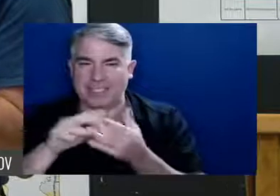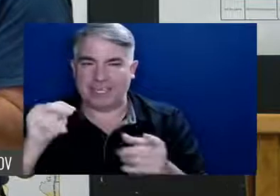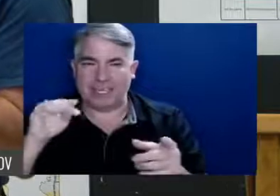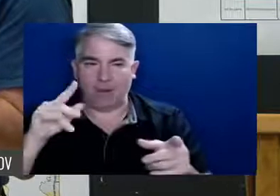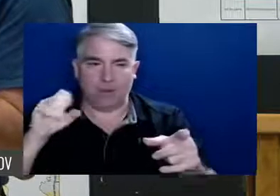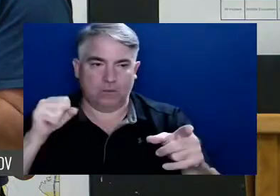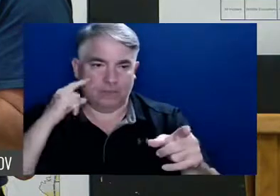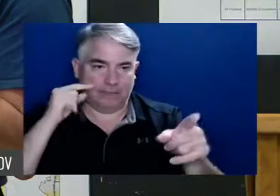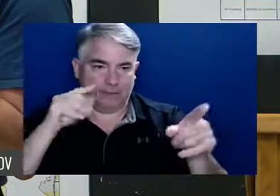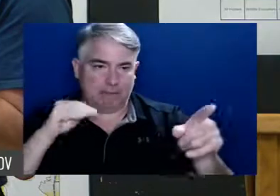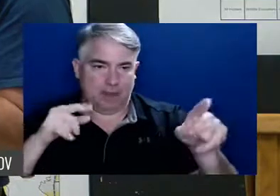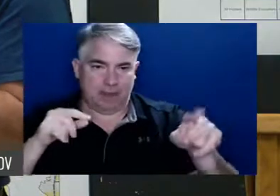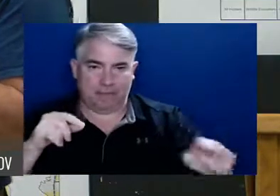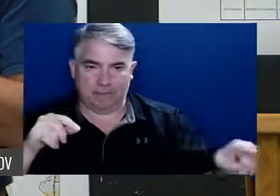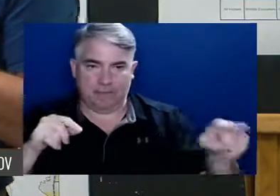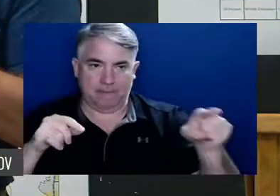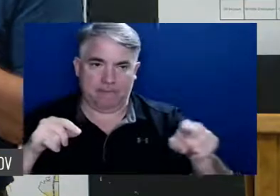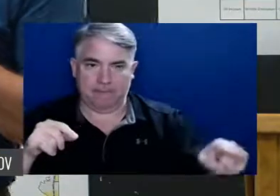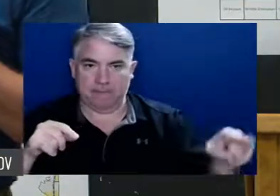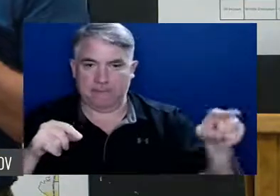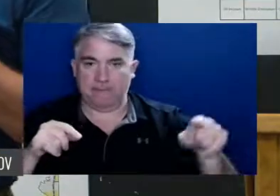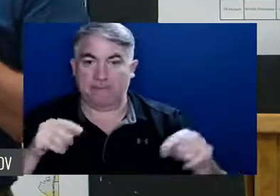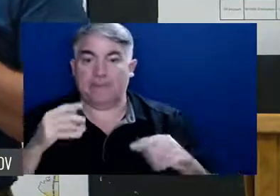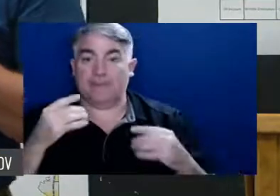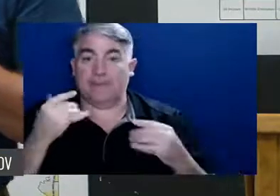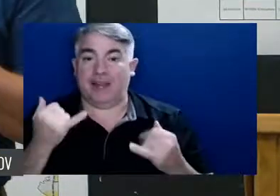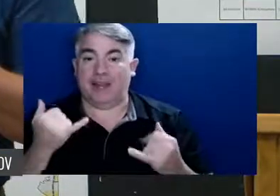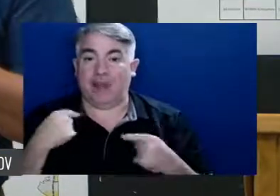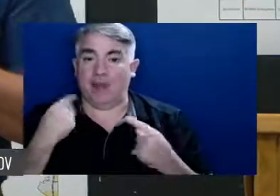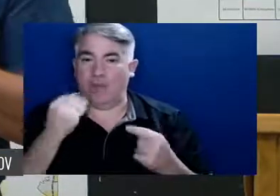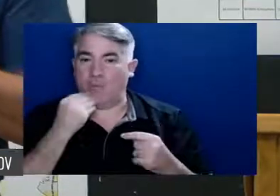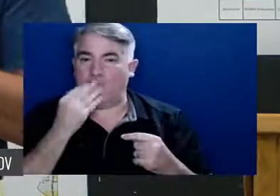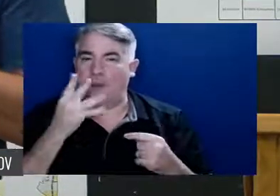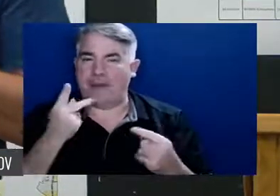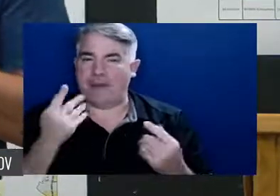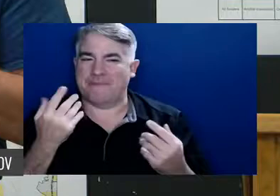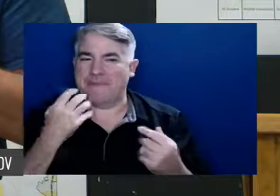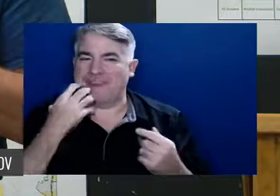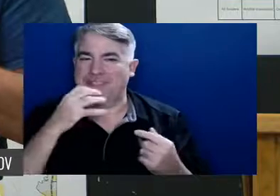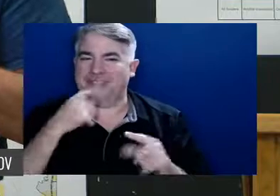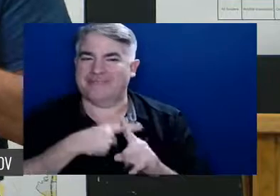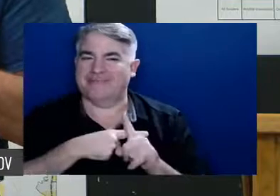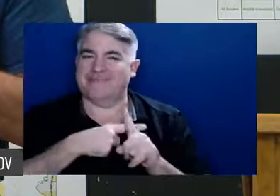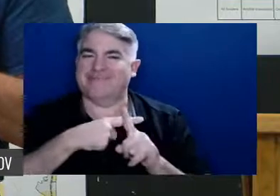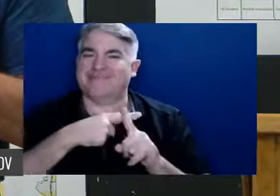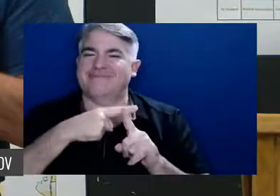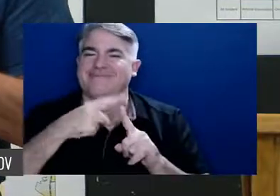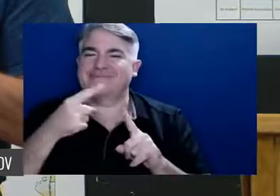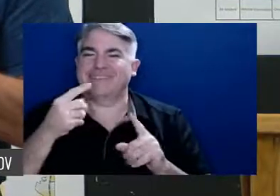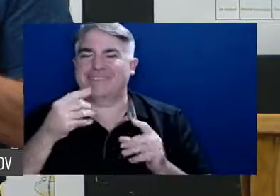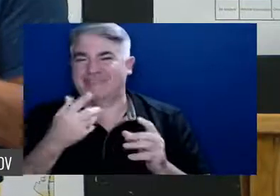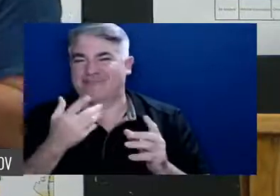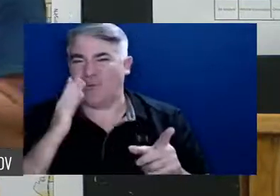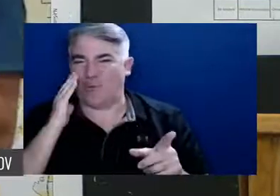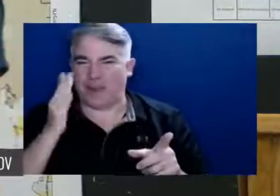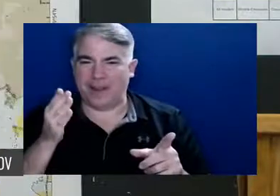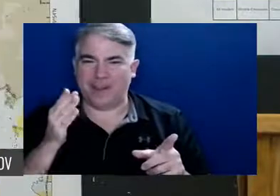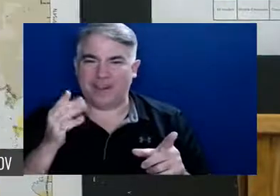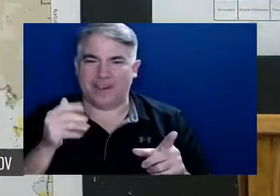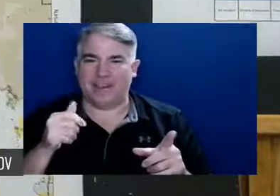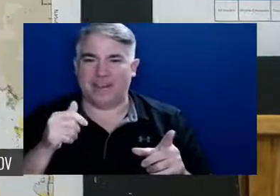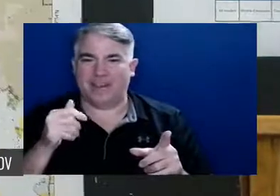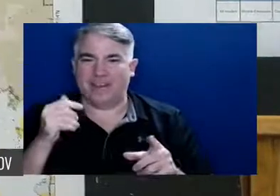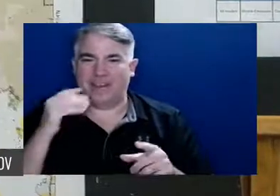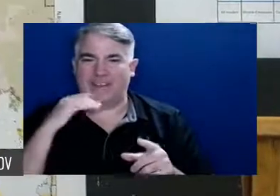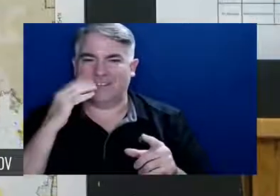bit, warm and dry, more of the stump holes and snags and things like that will start burning. But for the most part, we're not expecting to